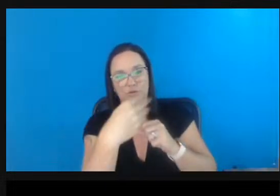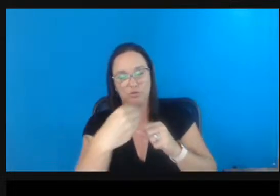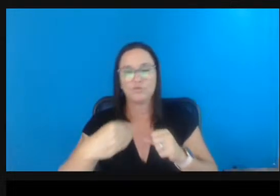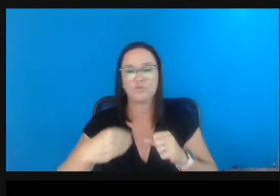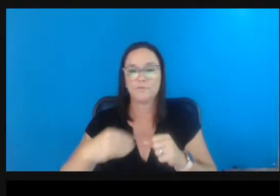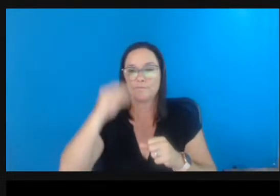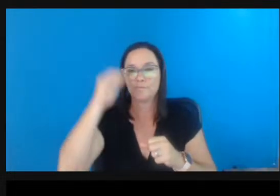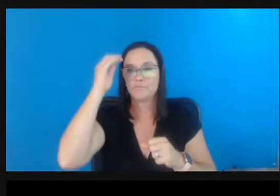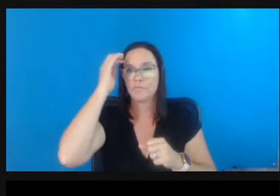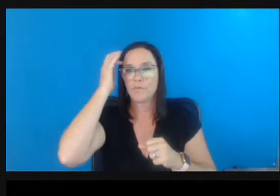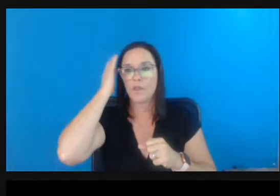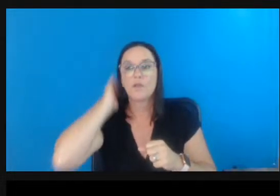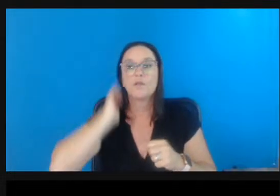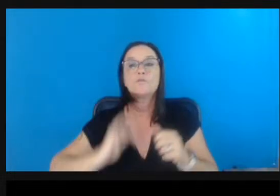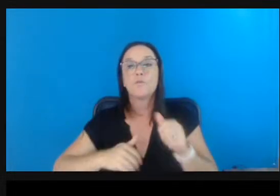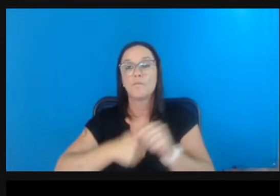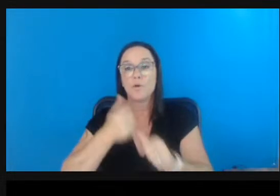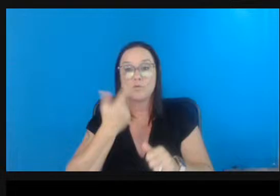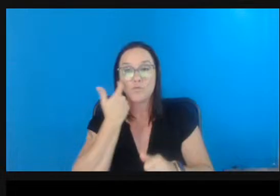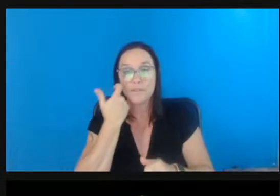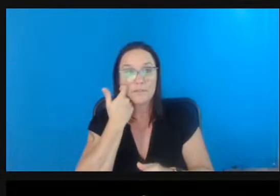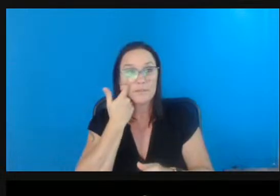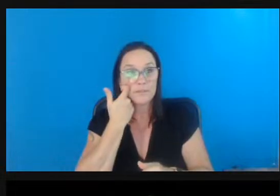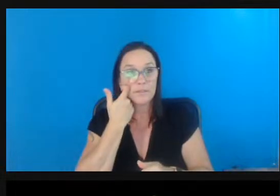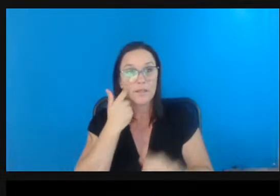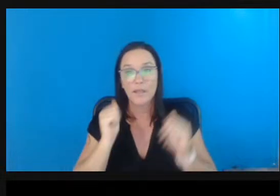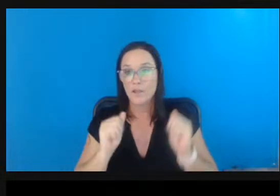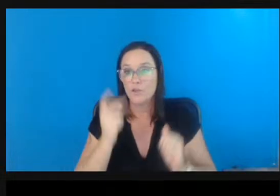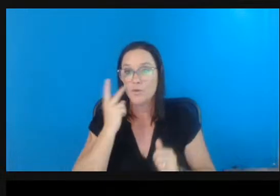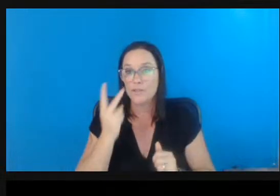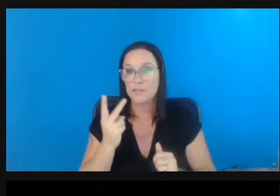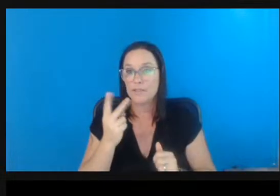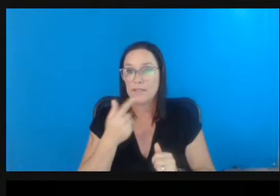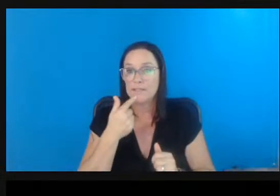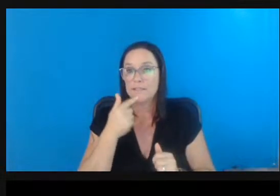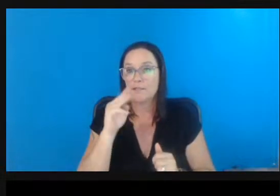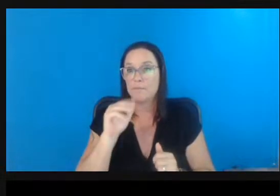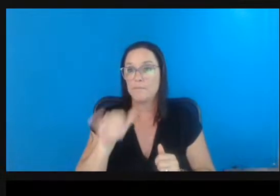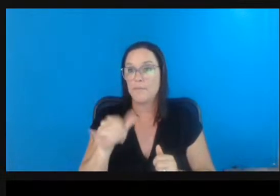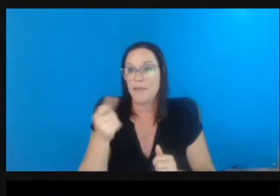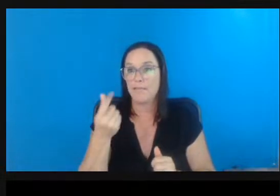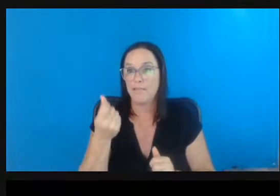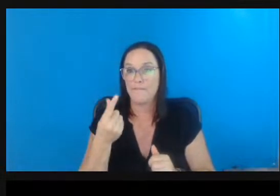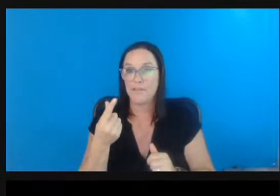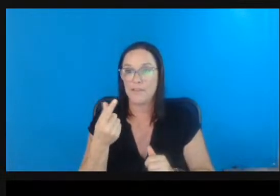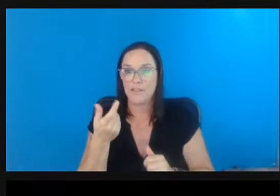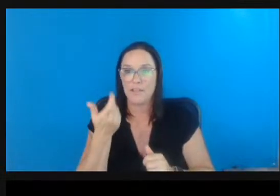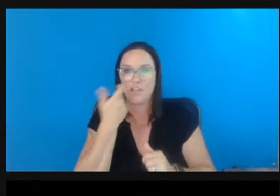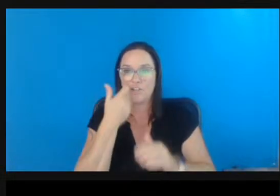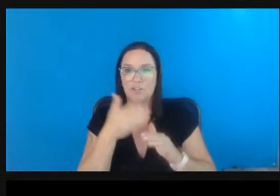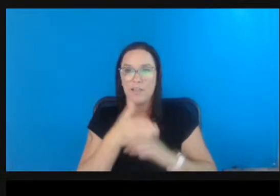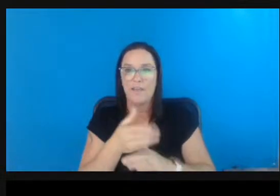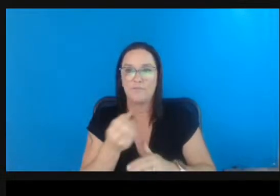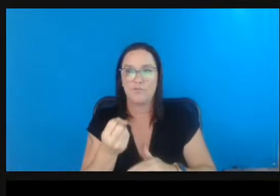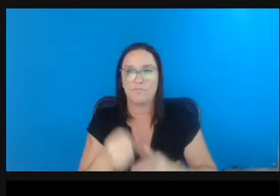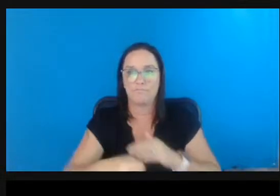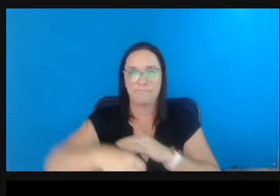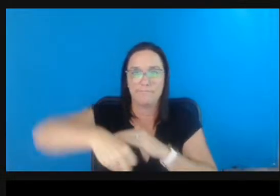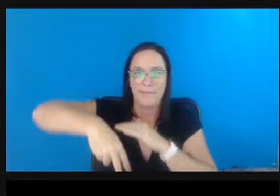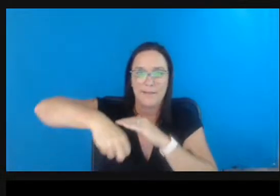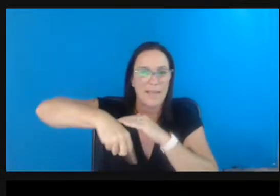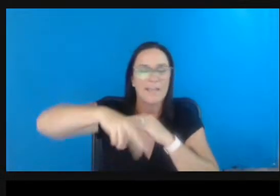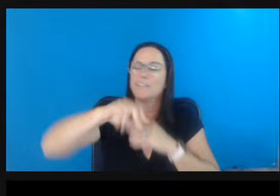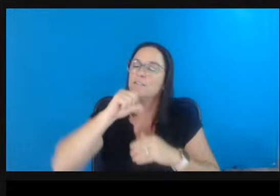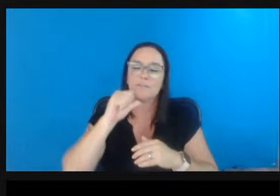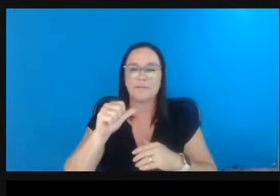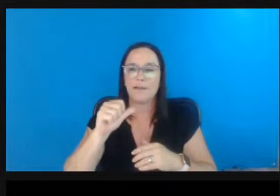time shot, you can see here it says 5:11 just past midnight. This is not going to be Hawaii time, so this